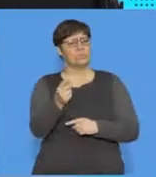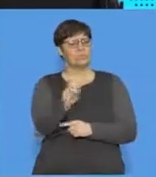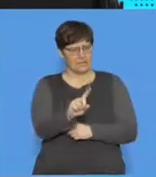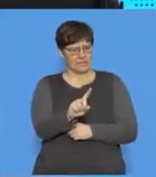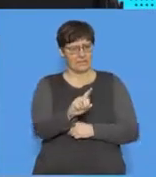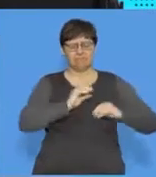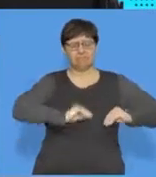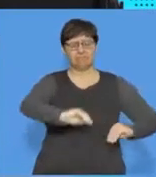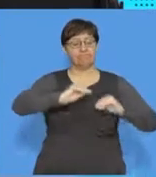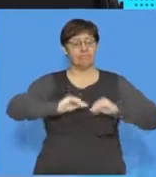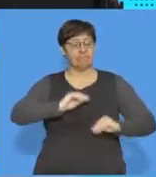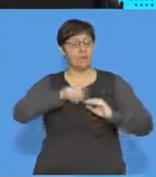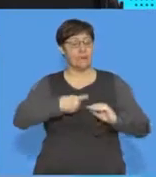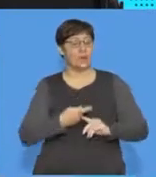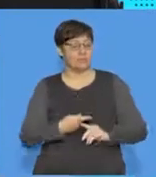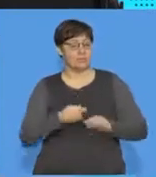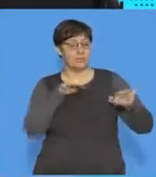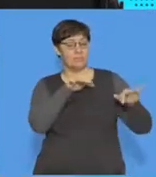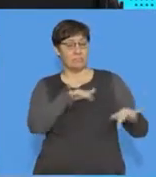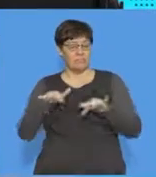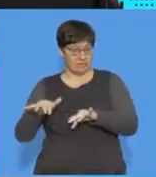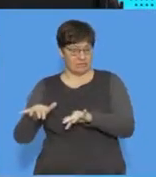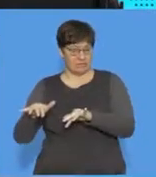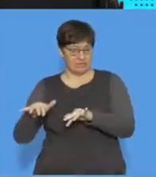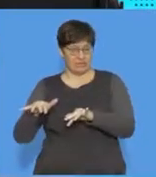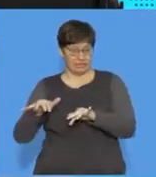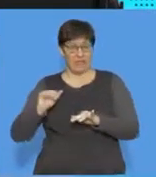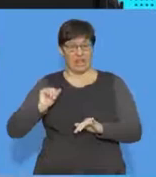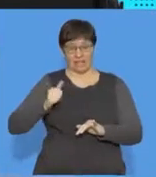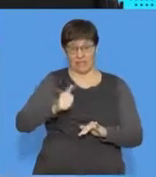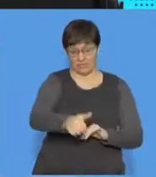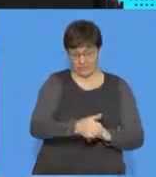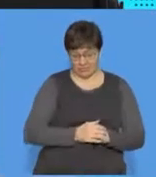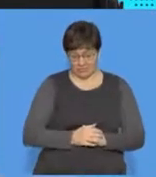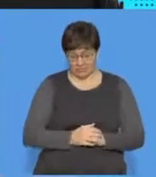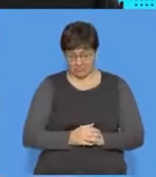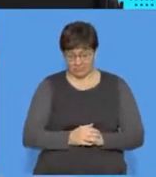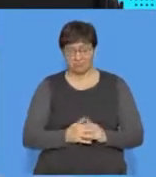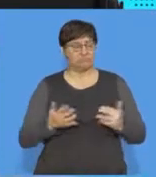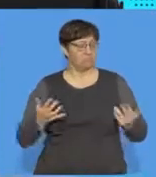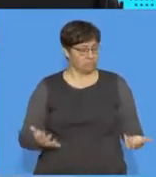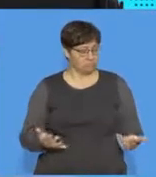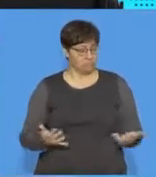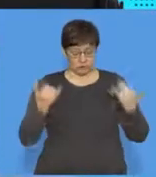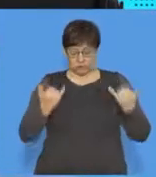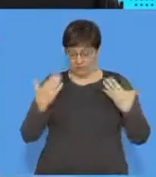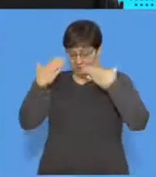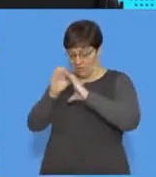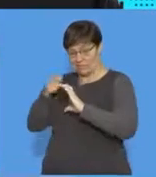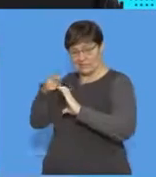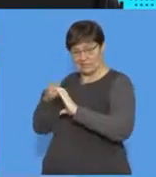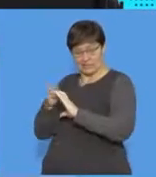of lessons on population ecology. And the focus of this particular